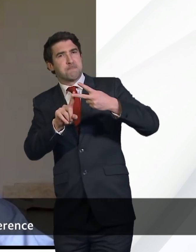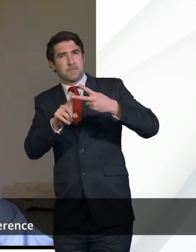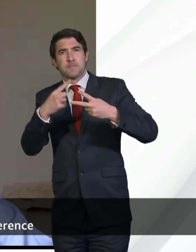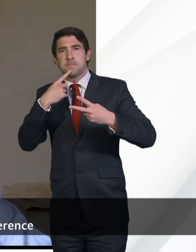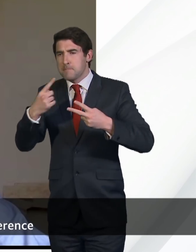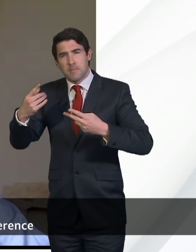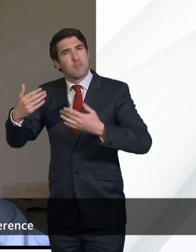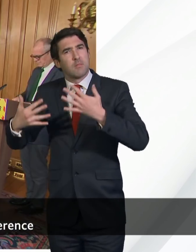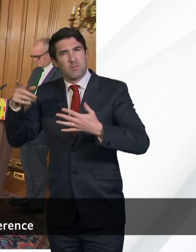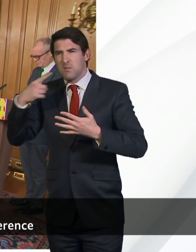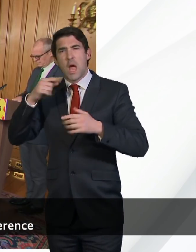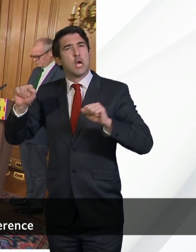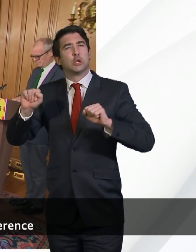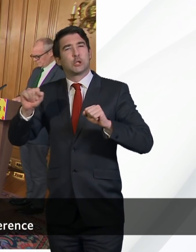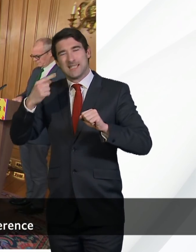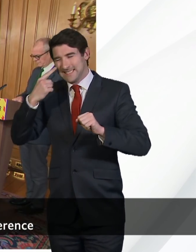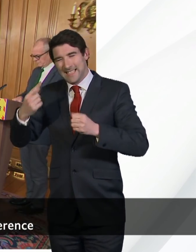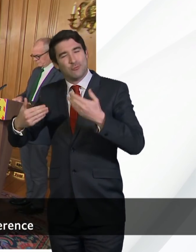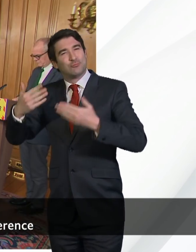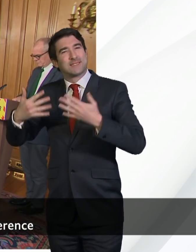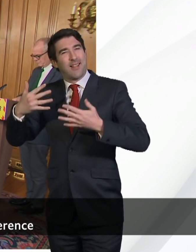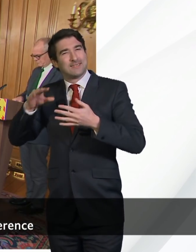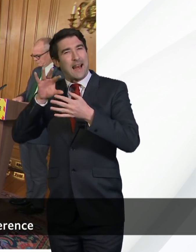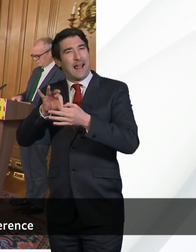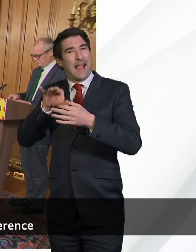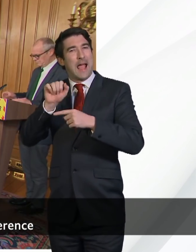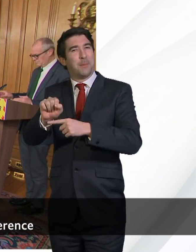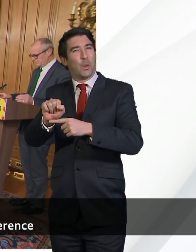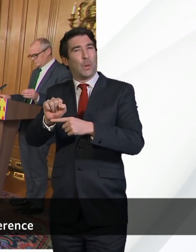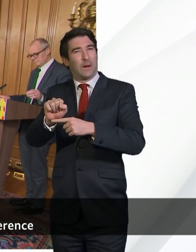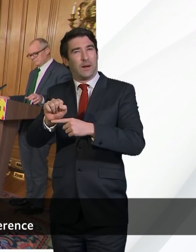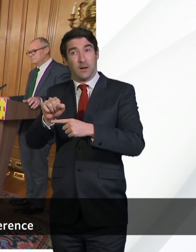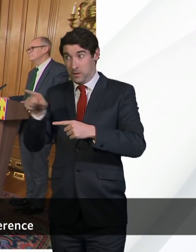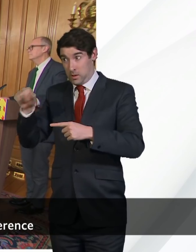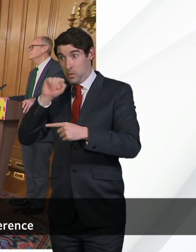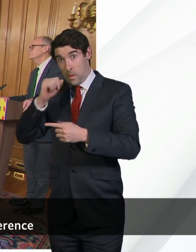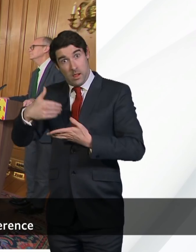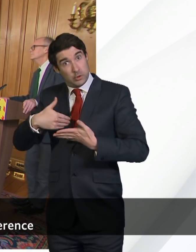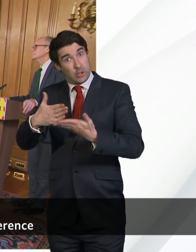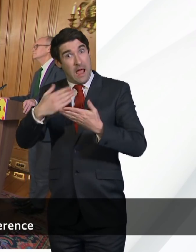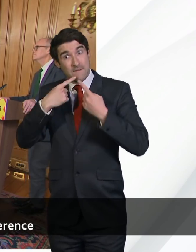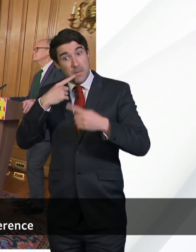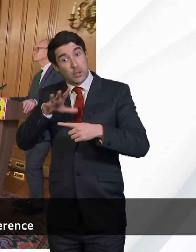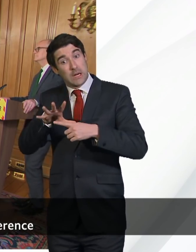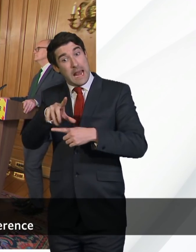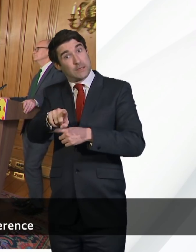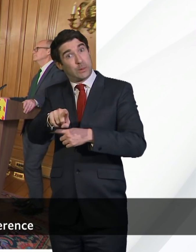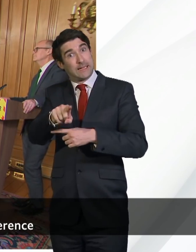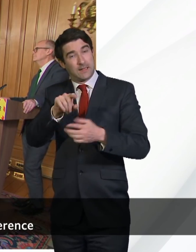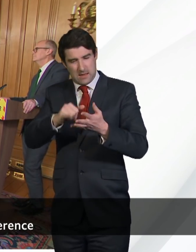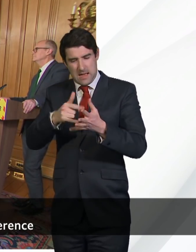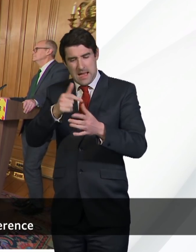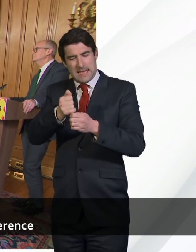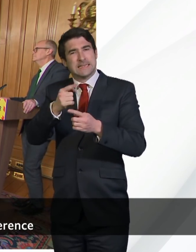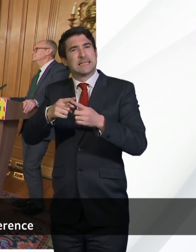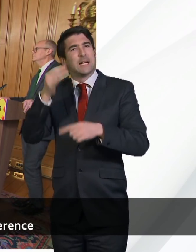haven't seen the results, but would you anticipate that those results will be made available to the SAGE committee that will advise ministers on the next stage